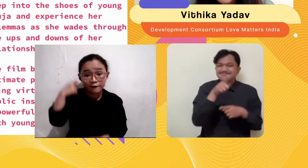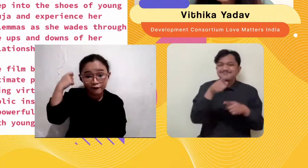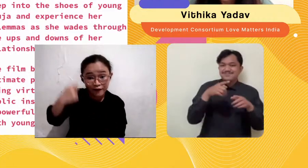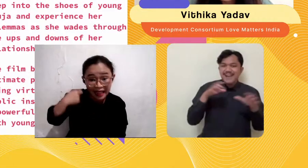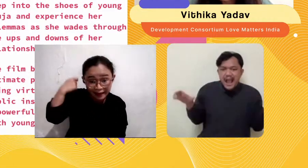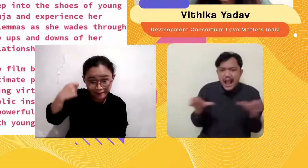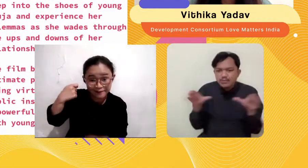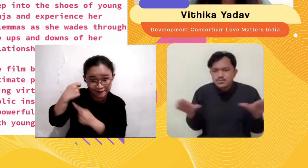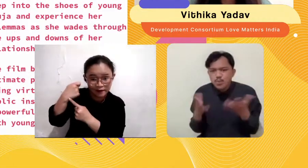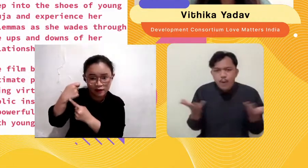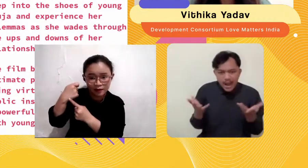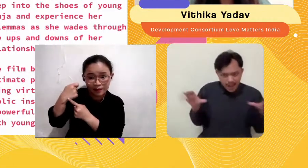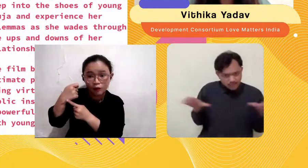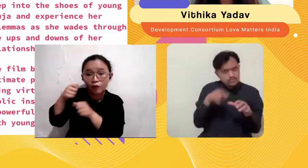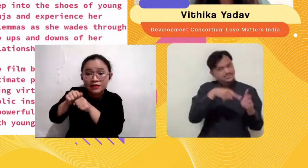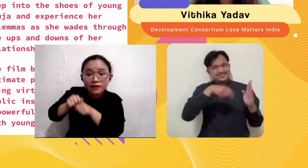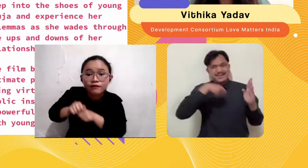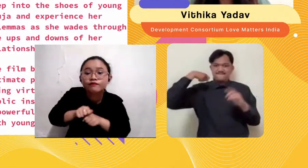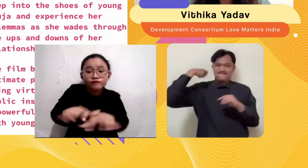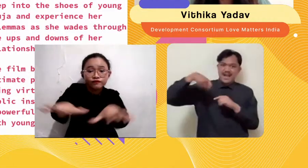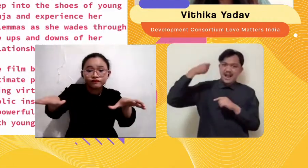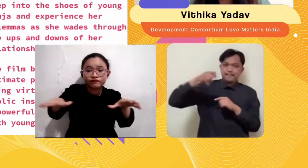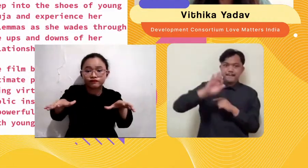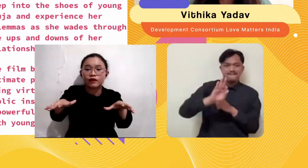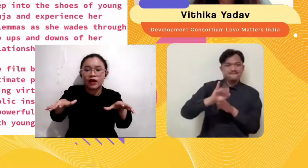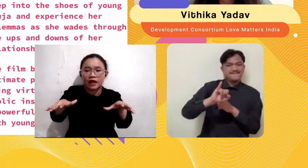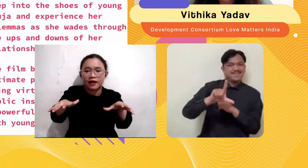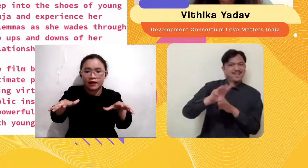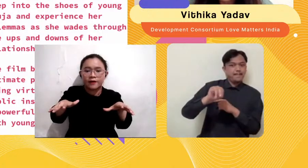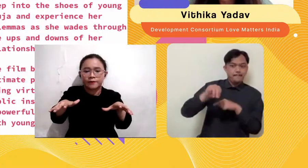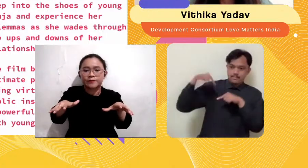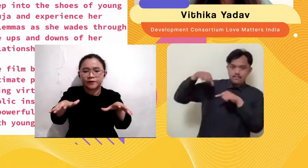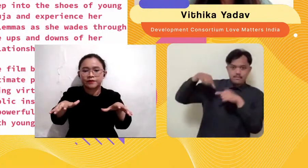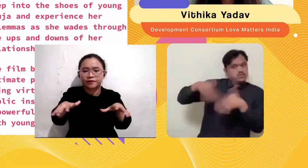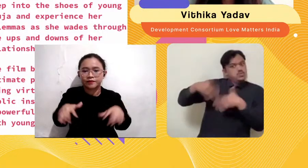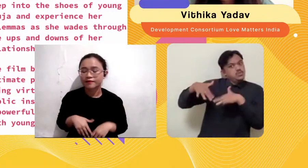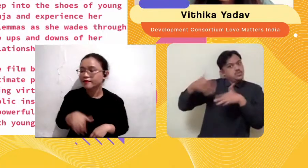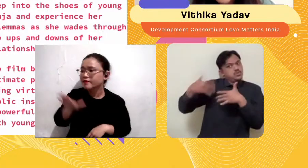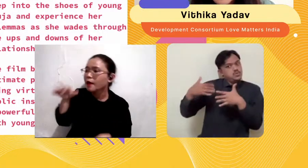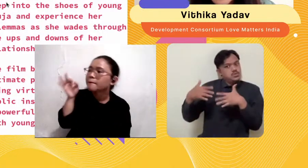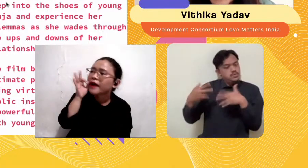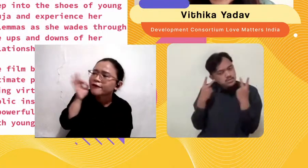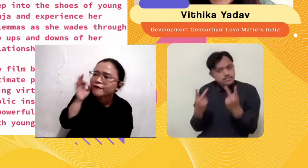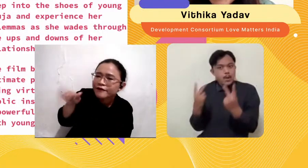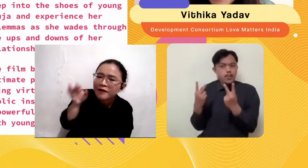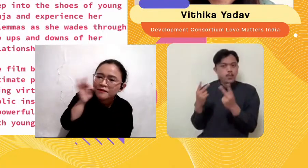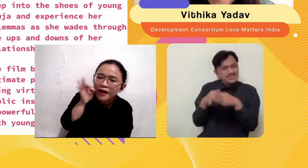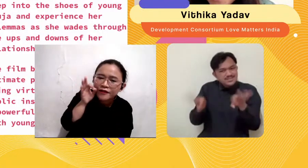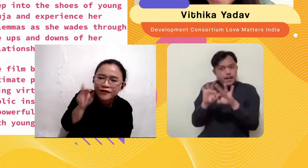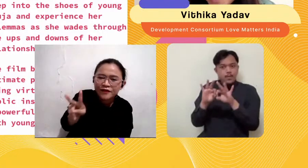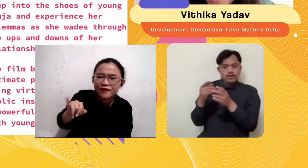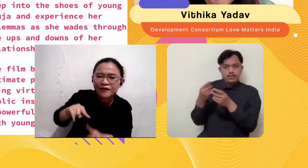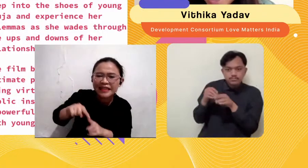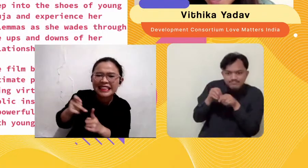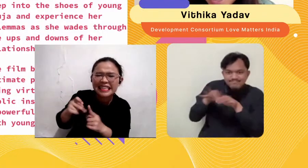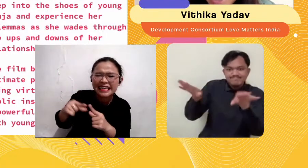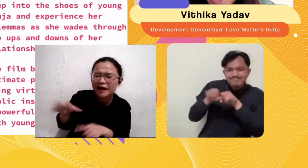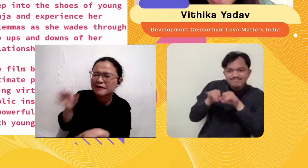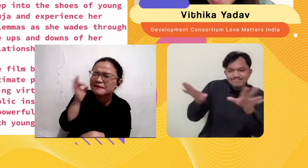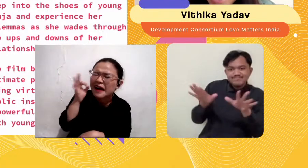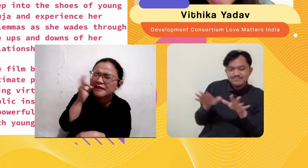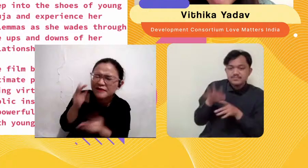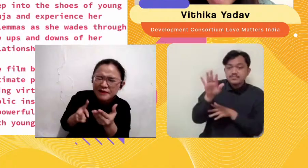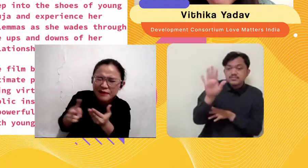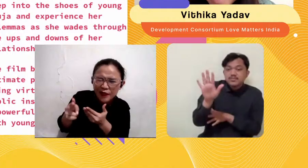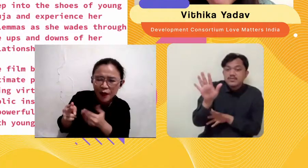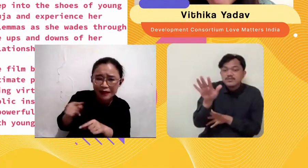cost across metro stations, and it was sort of supposed to be disruptive in a public. Vitika, sorry, yes? Vitika, sorry for interrupting. Maybe